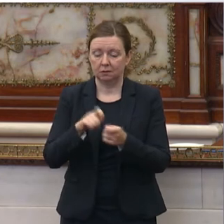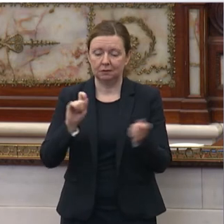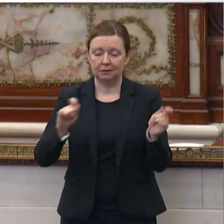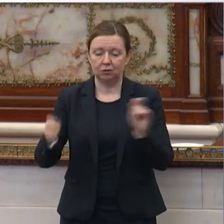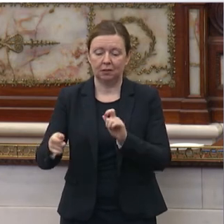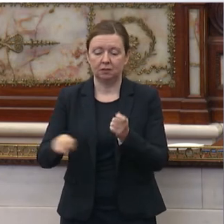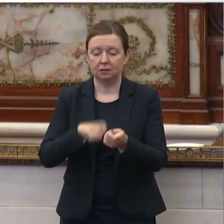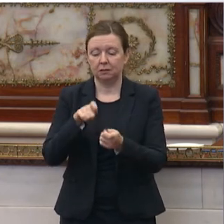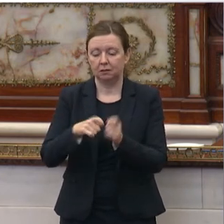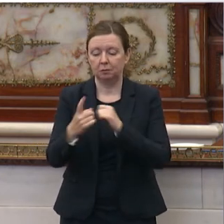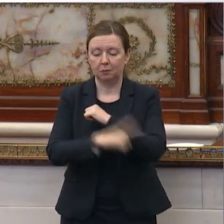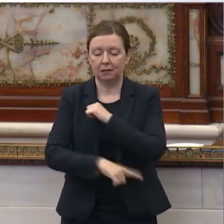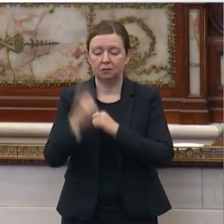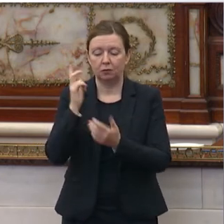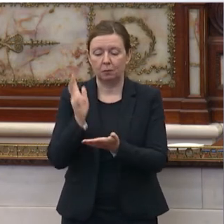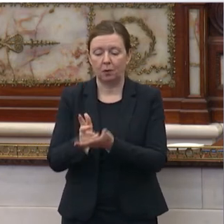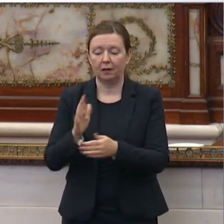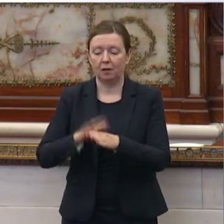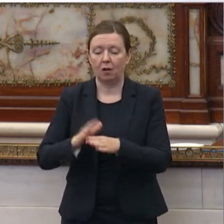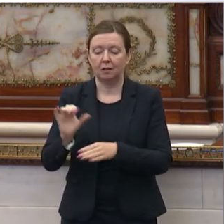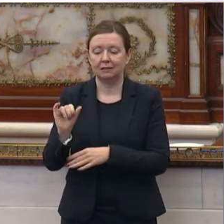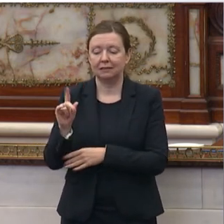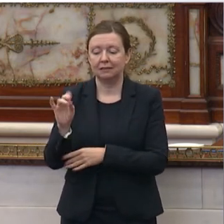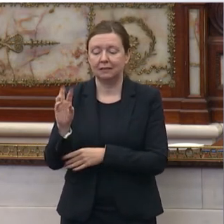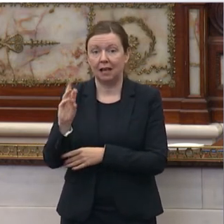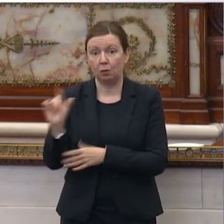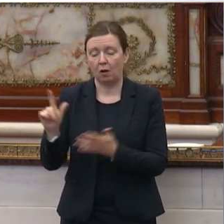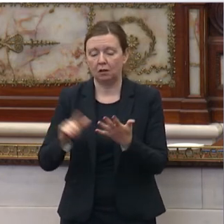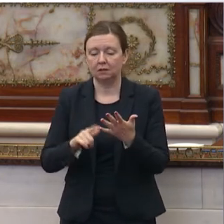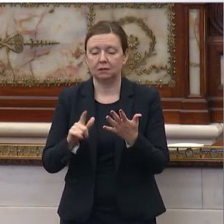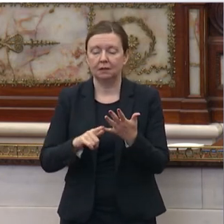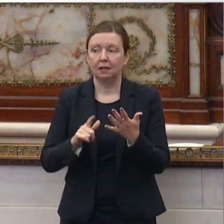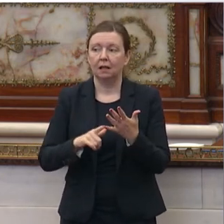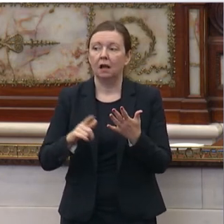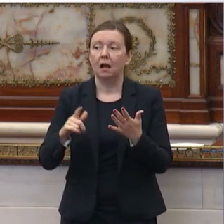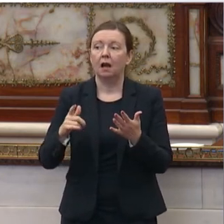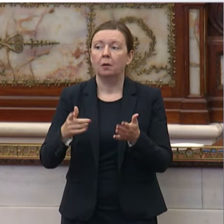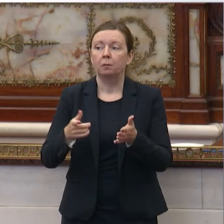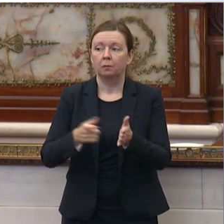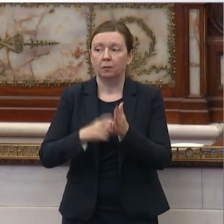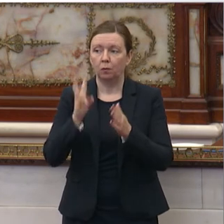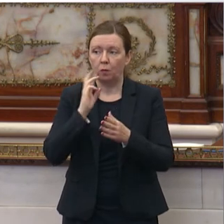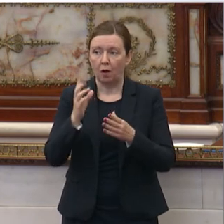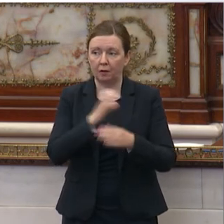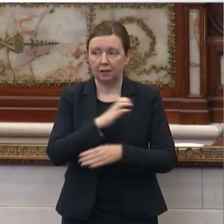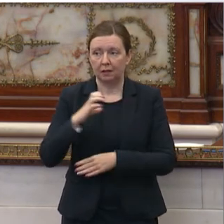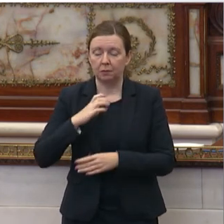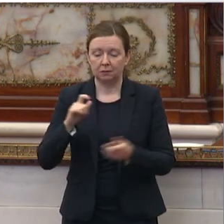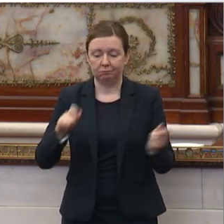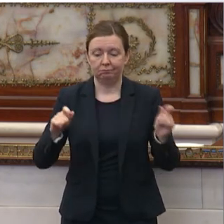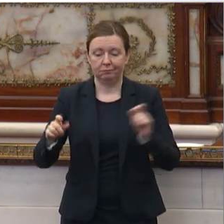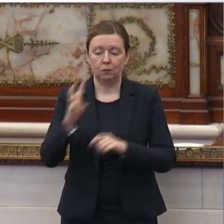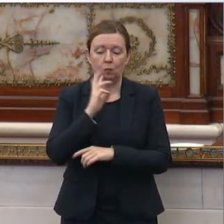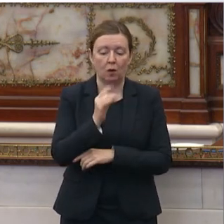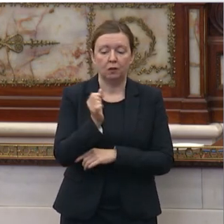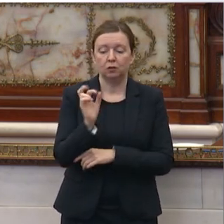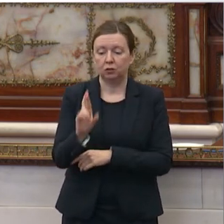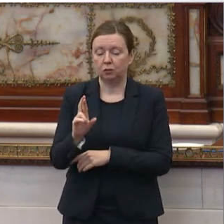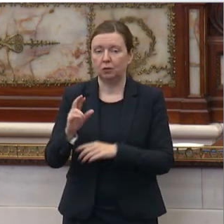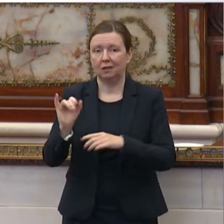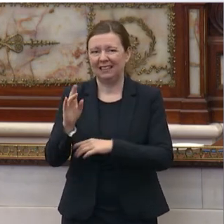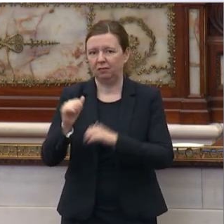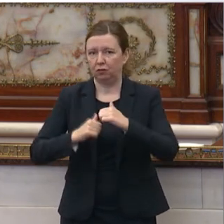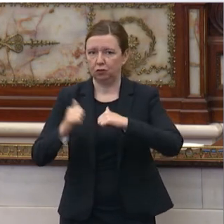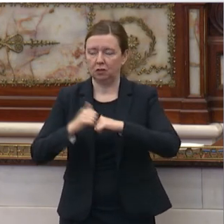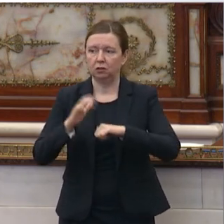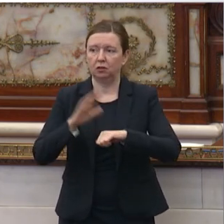to change certain the penalties for parking on sidewalks, and an ordinance requiring the water commissioner on behalf of the city to convert certain water, sewer, and storm infrastructure